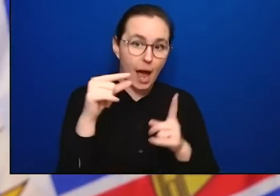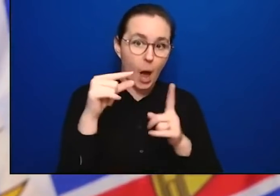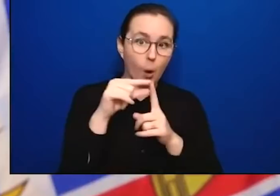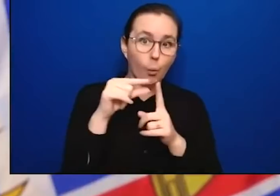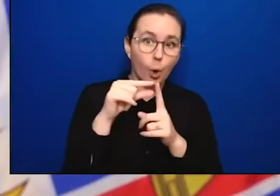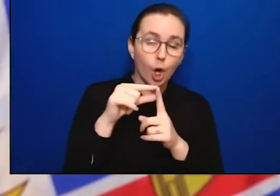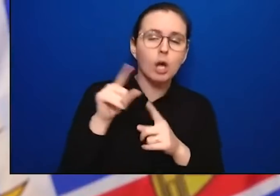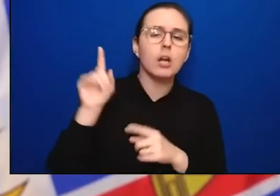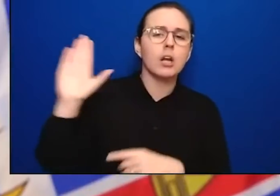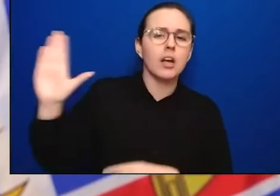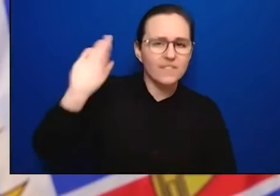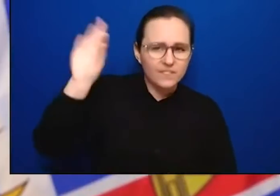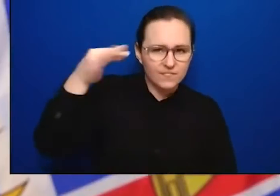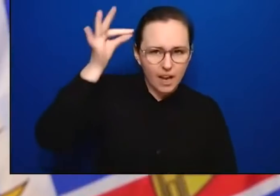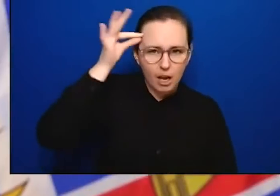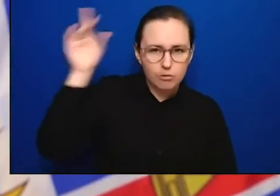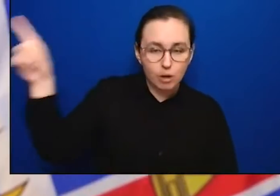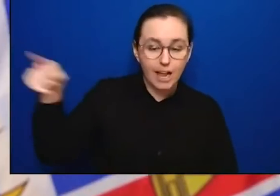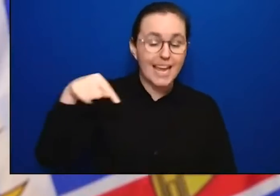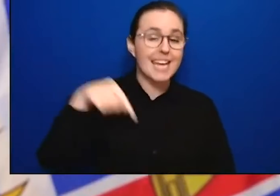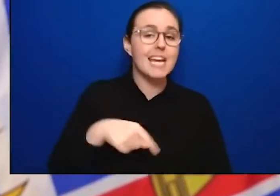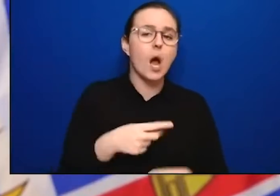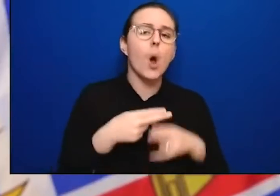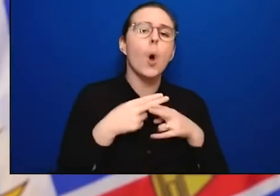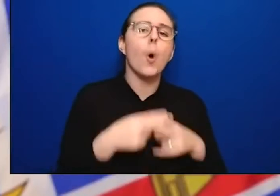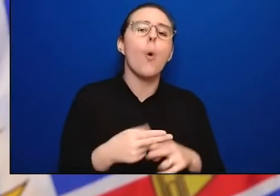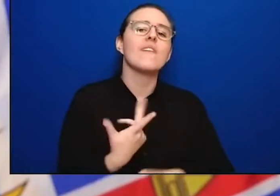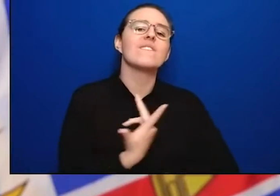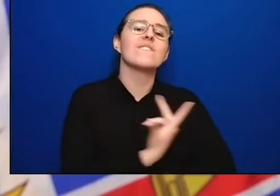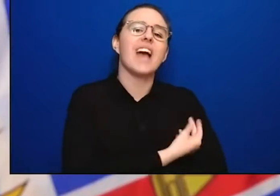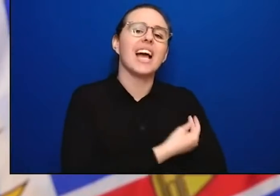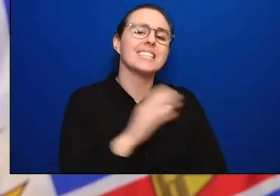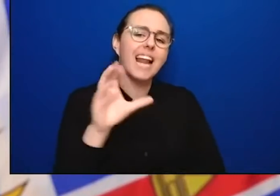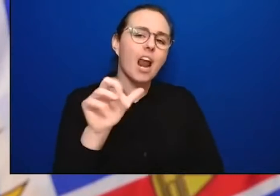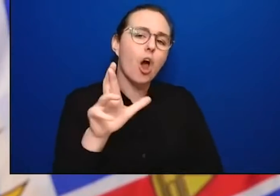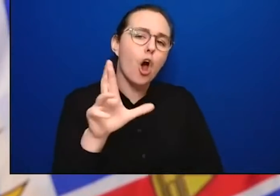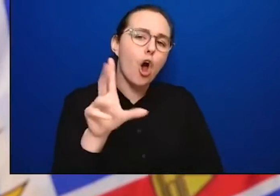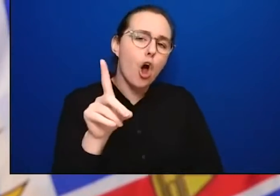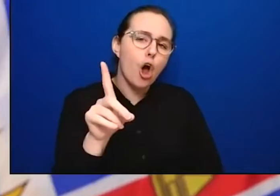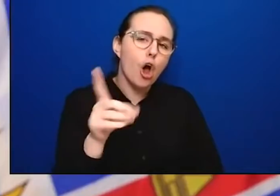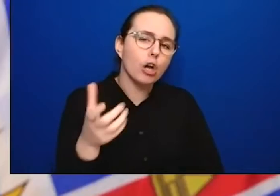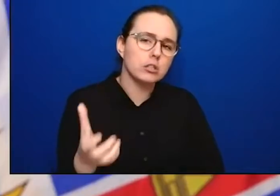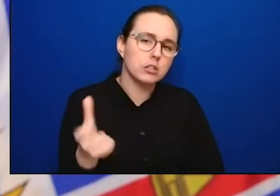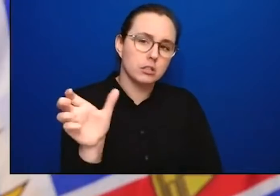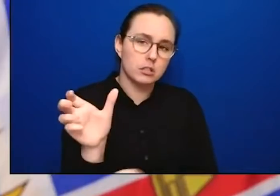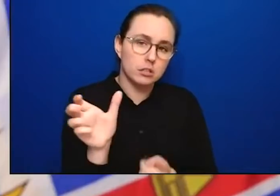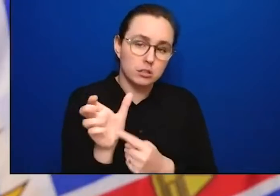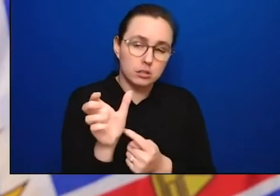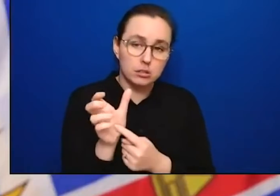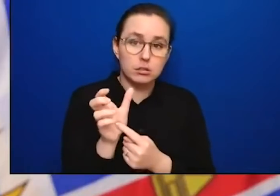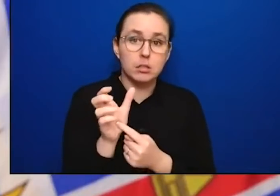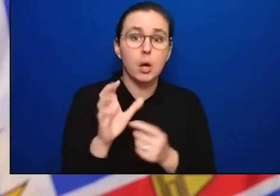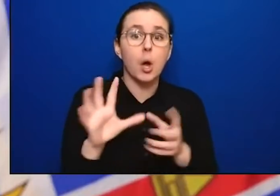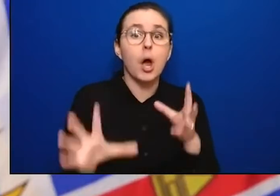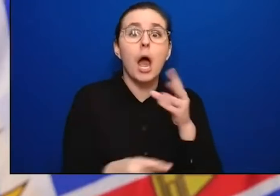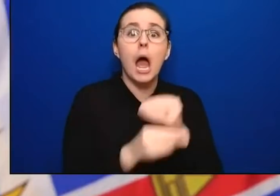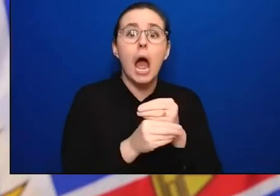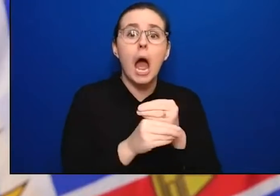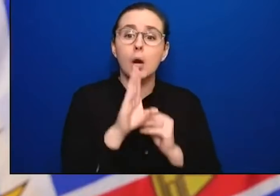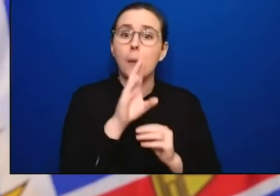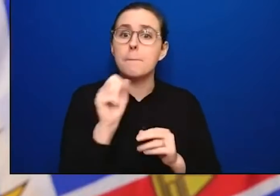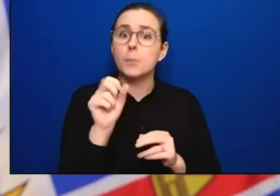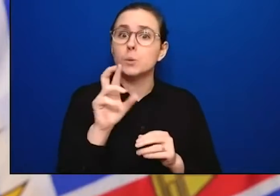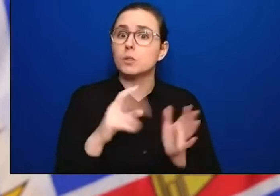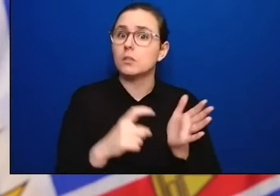BC vaccine card that's in place for the limited number of venues here. I don't expect to add